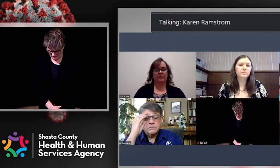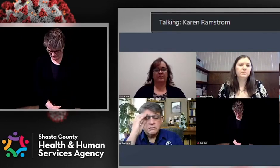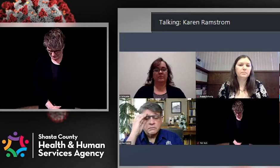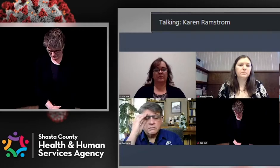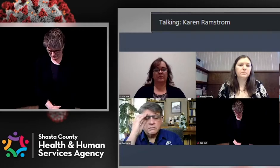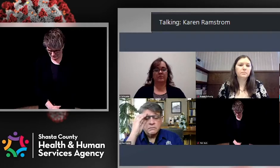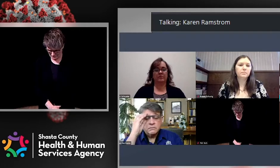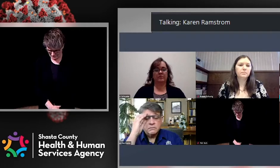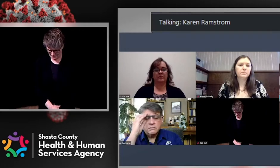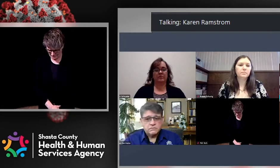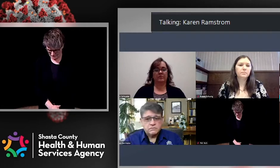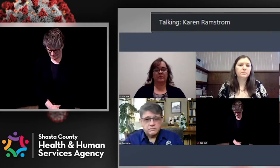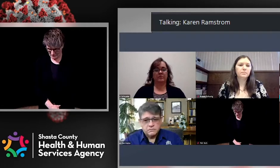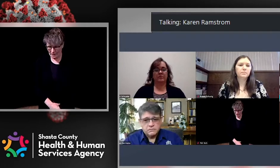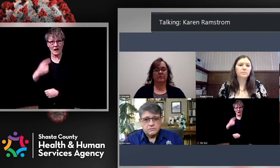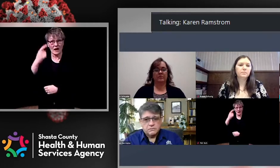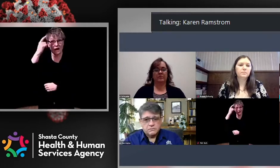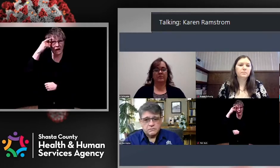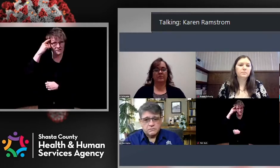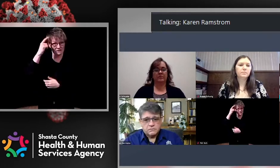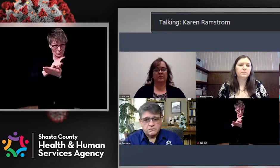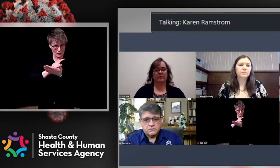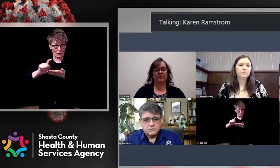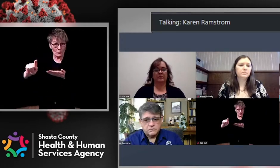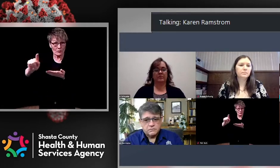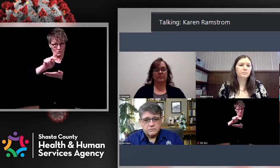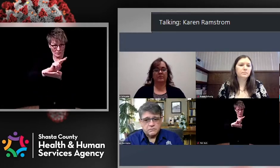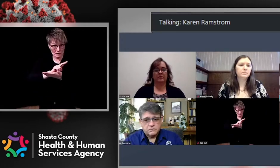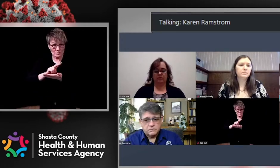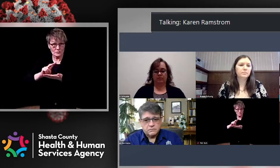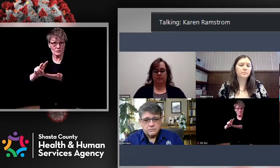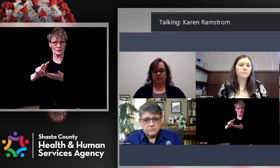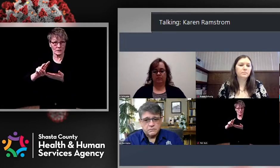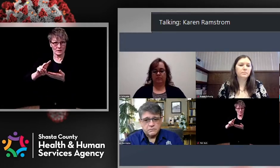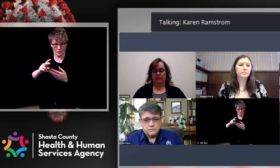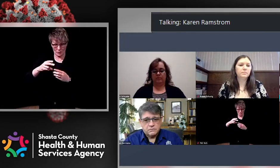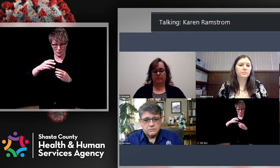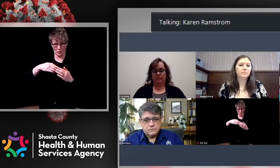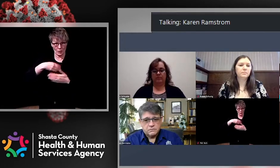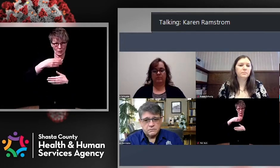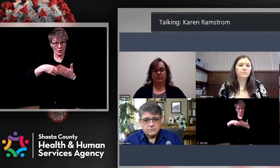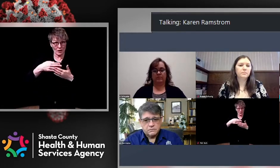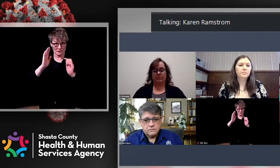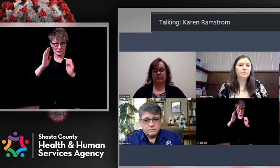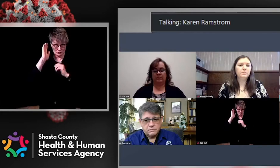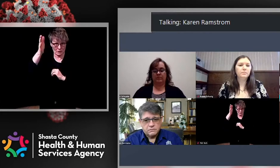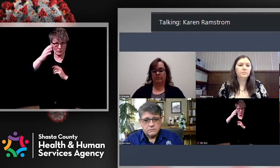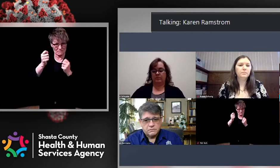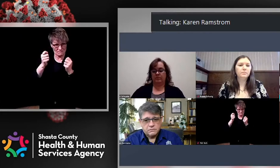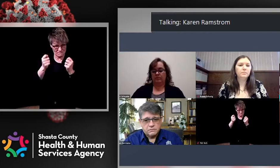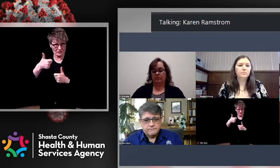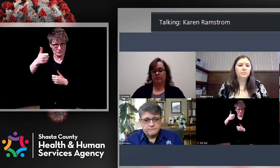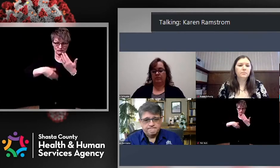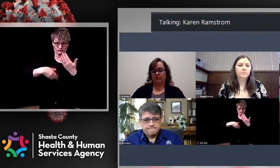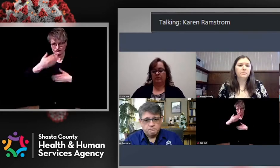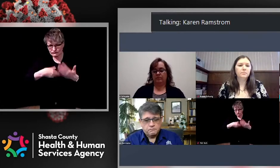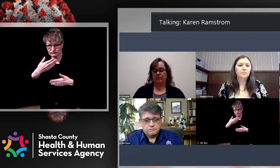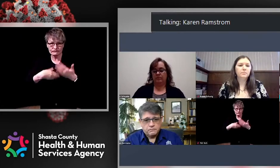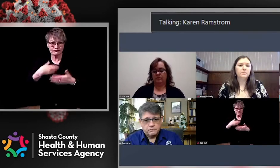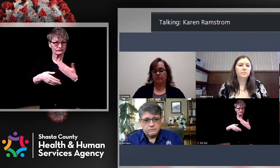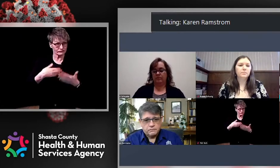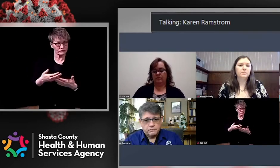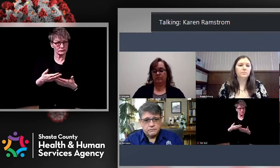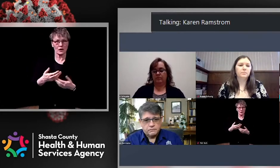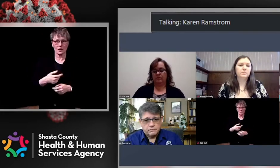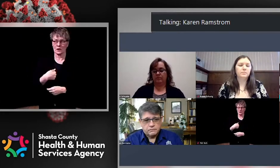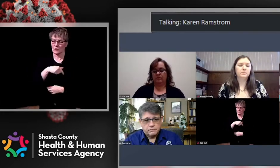really going to pick up in the next week or two once we get Shasta Community Health Center clinics going on a regular basis. We're going to be